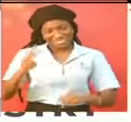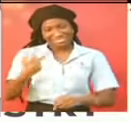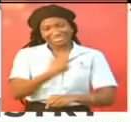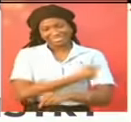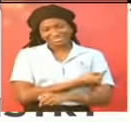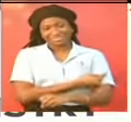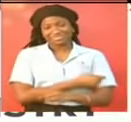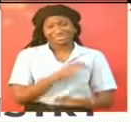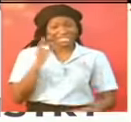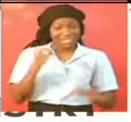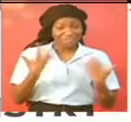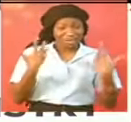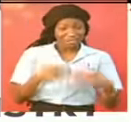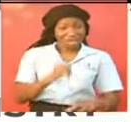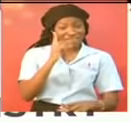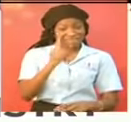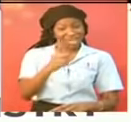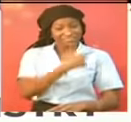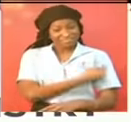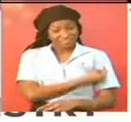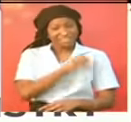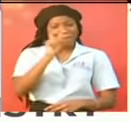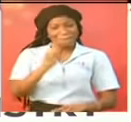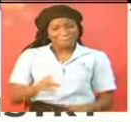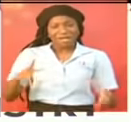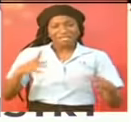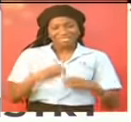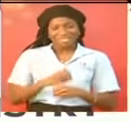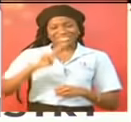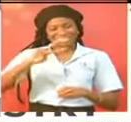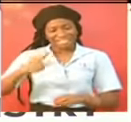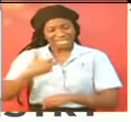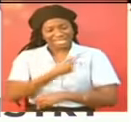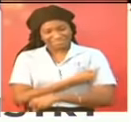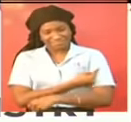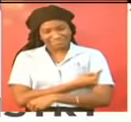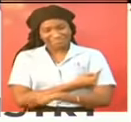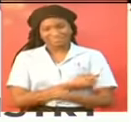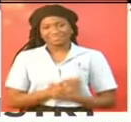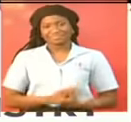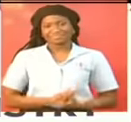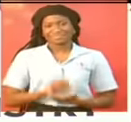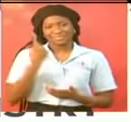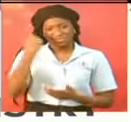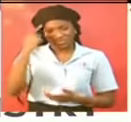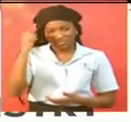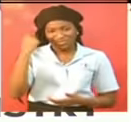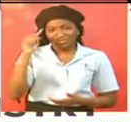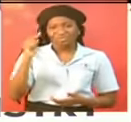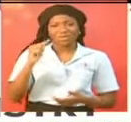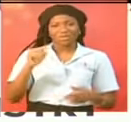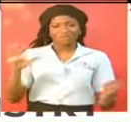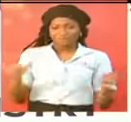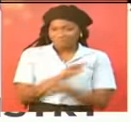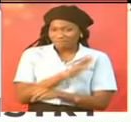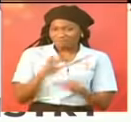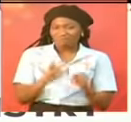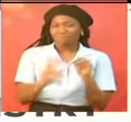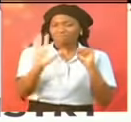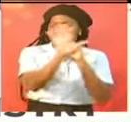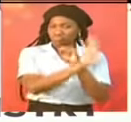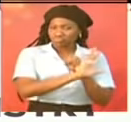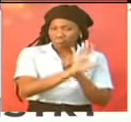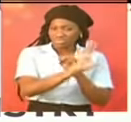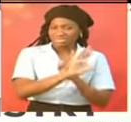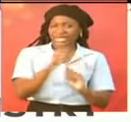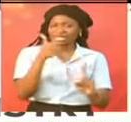that first dose, you need to have the second dose in order to optimize, to get the most out of your vaccination, both in terms of